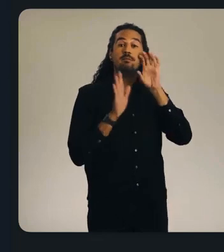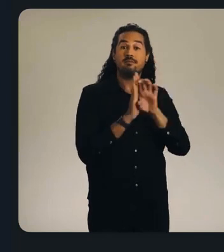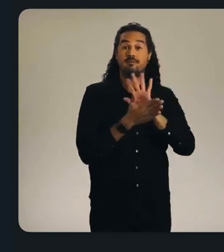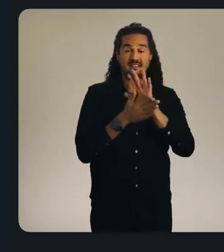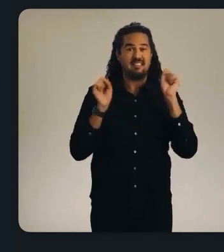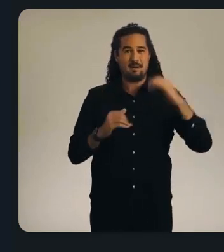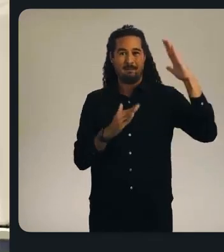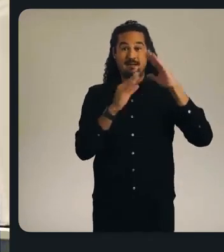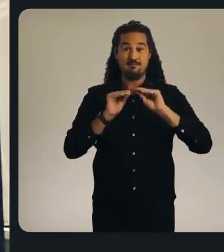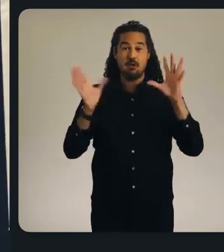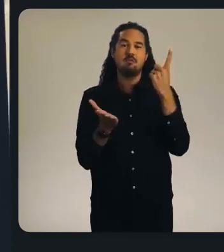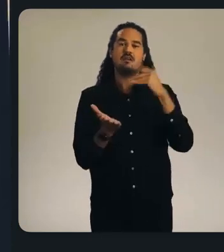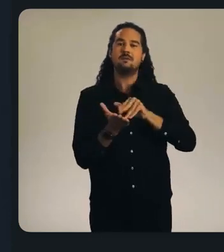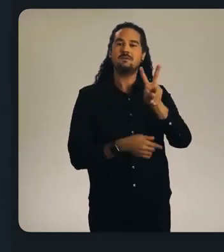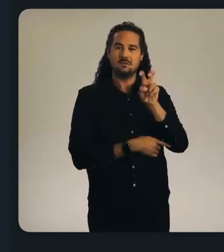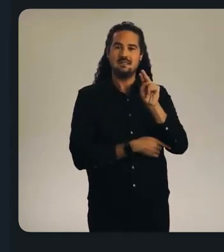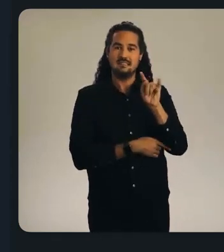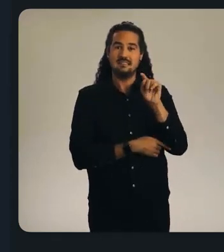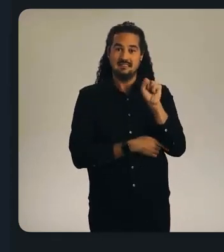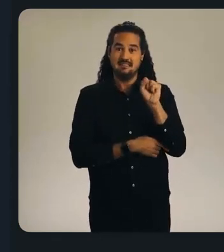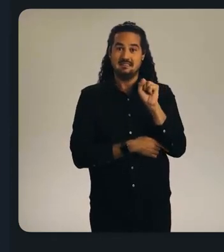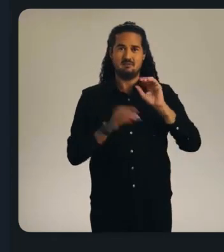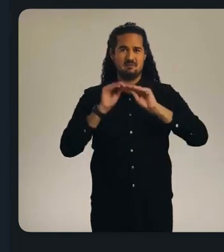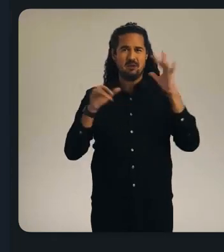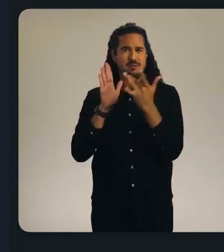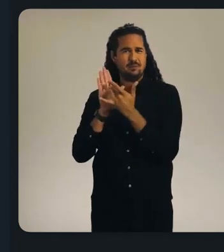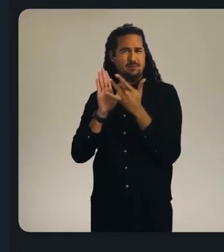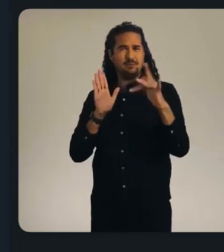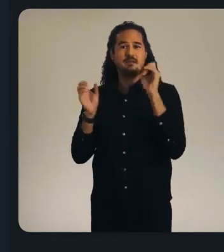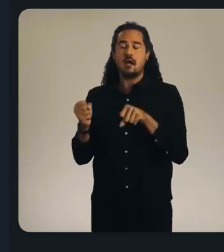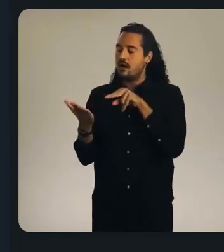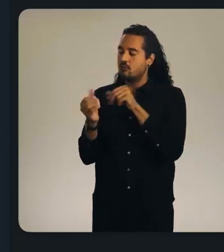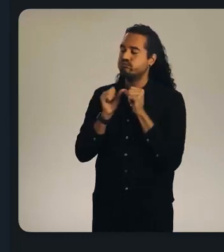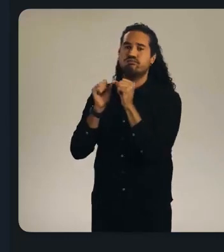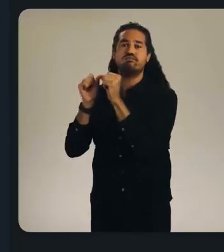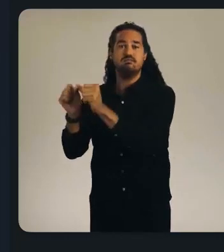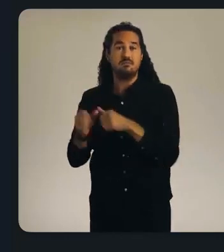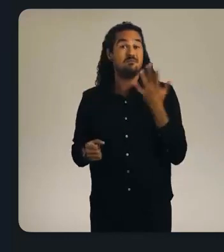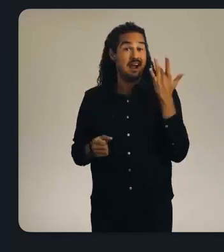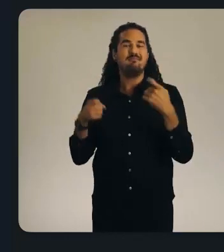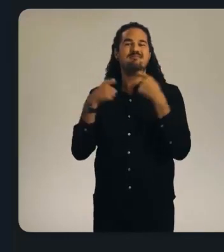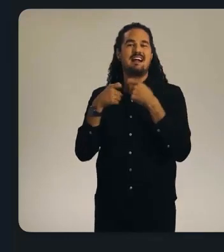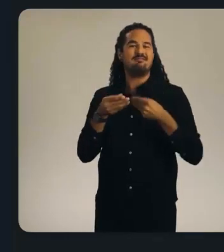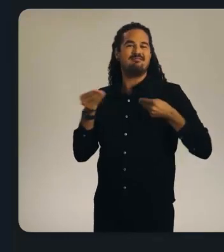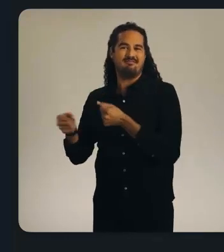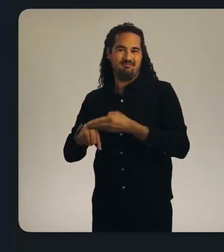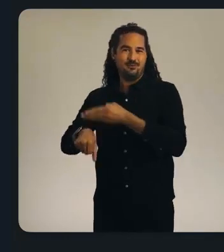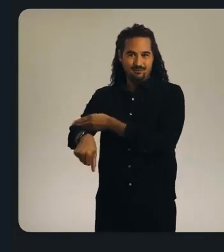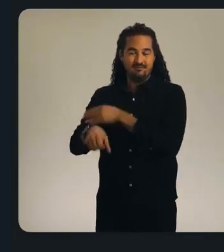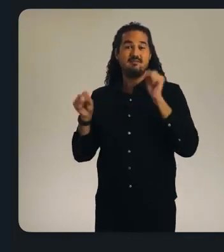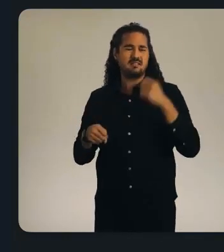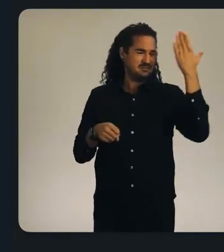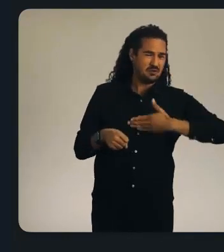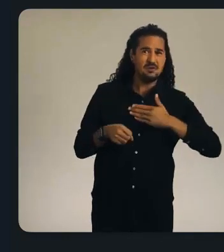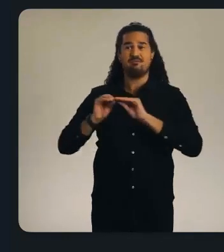at 1200 nits. And you can enjoy the pixel precision brightness for longer thanks to the display's improved power efficiency. You'll see true blacks in games,